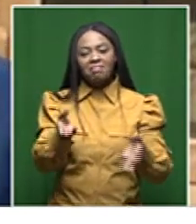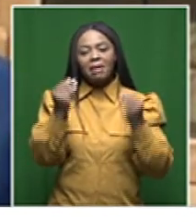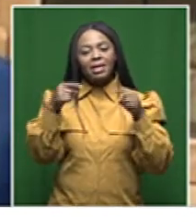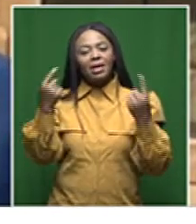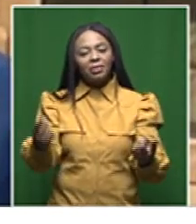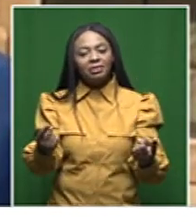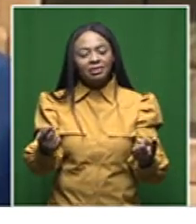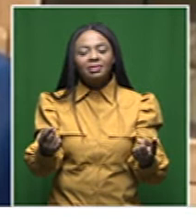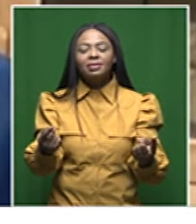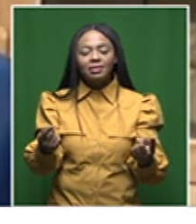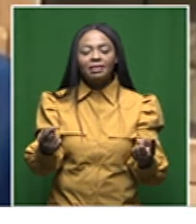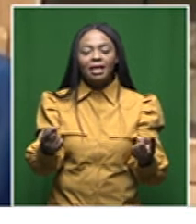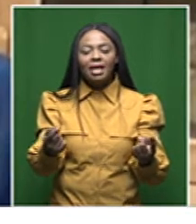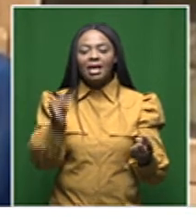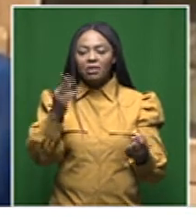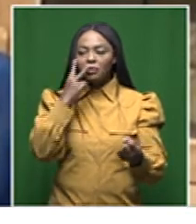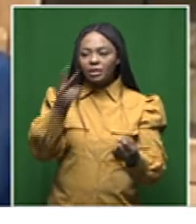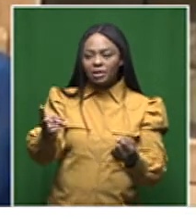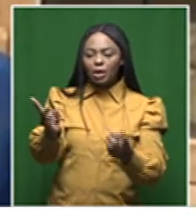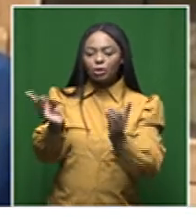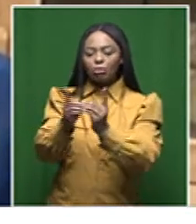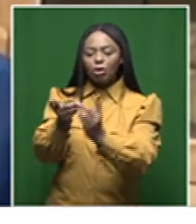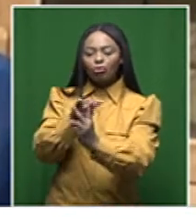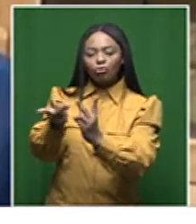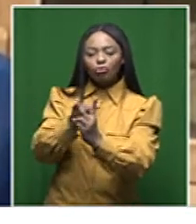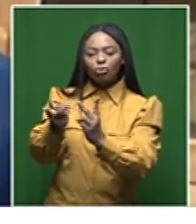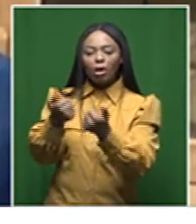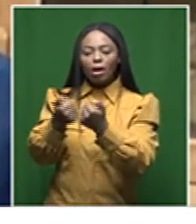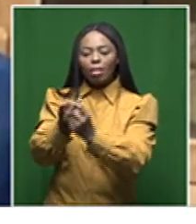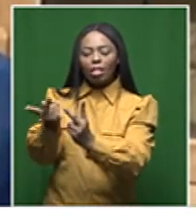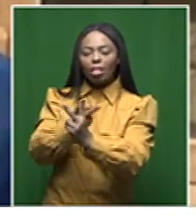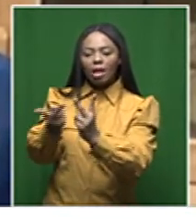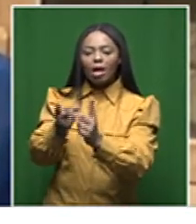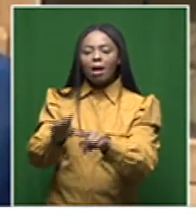of looking at it, if you see a couple and you establish, and